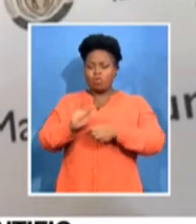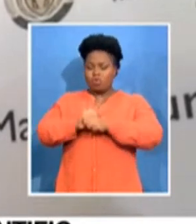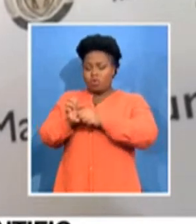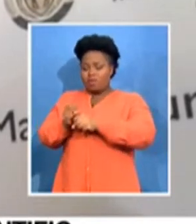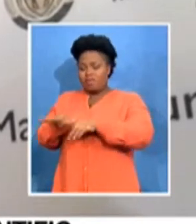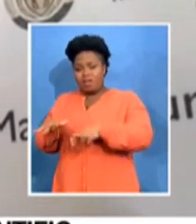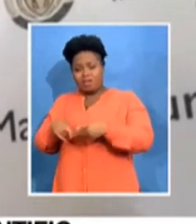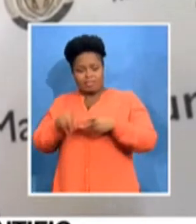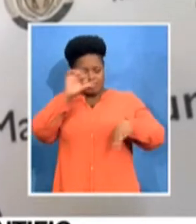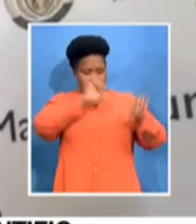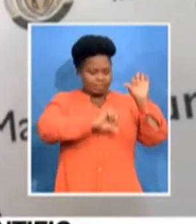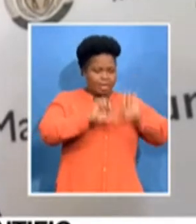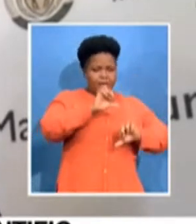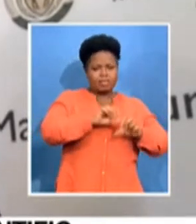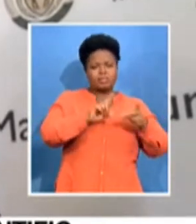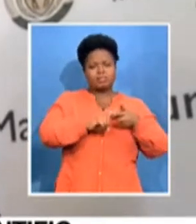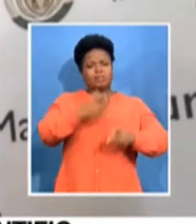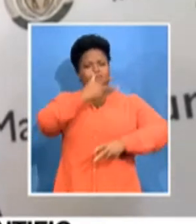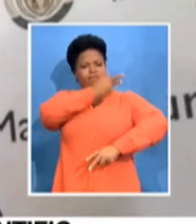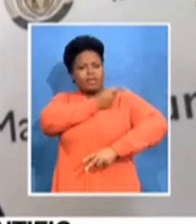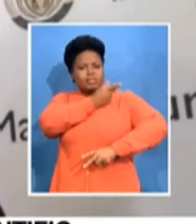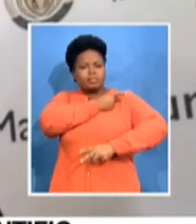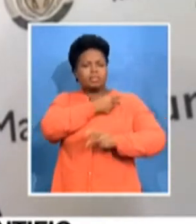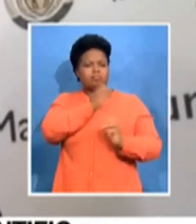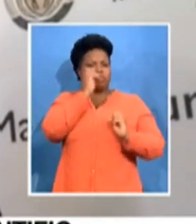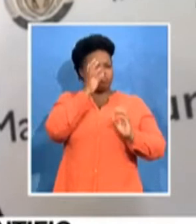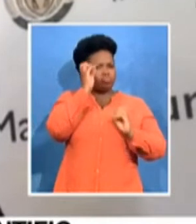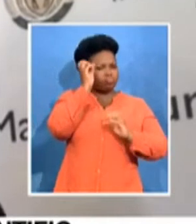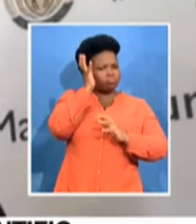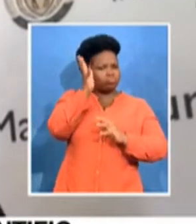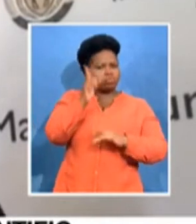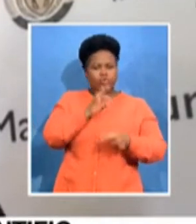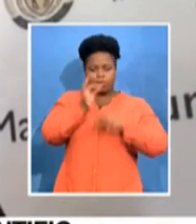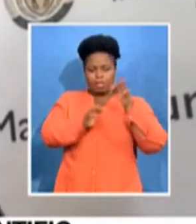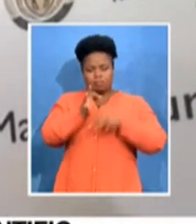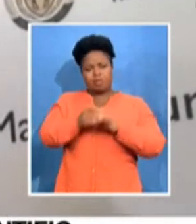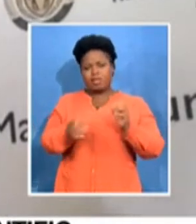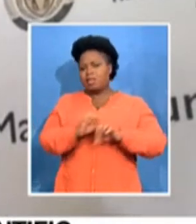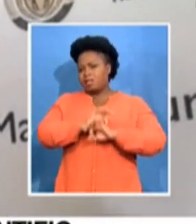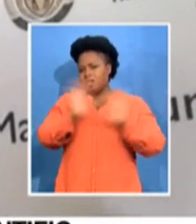vaccines, in the fight against this pandemic.